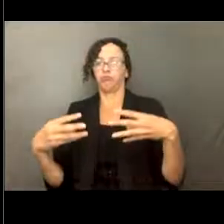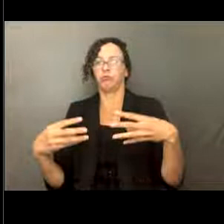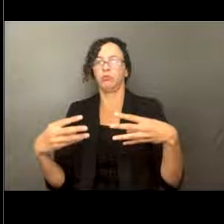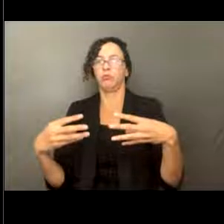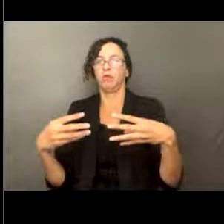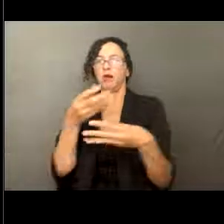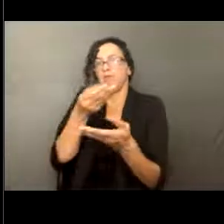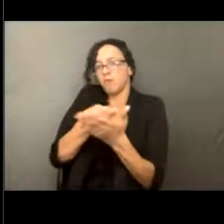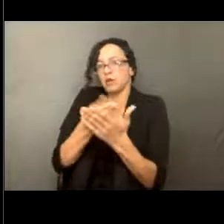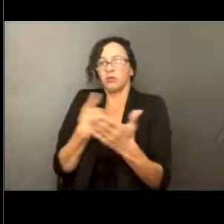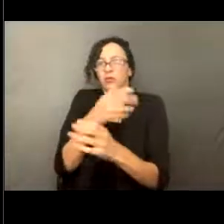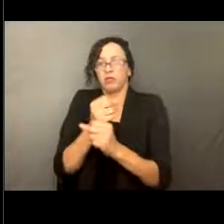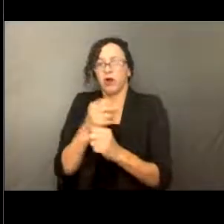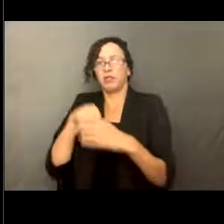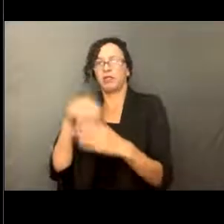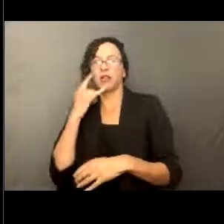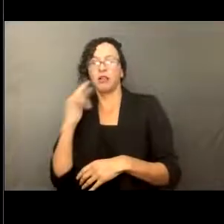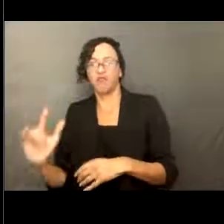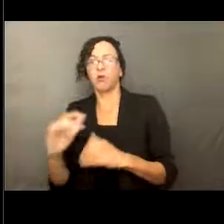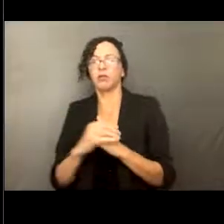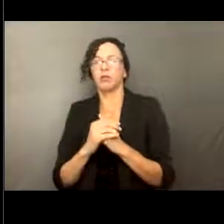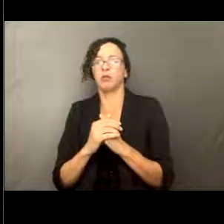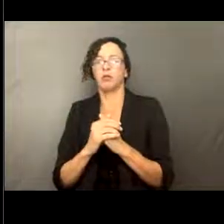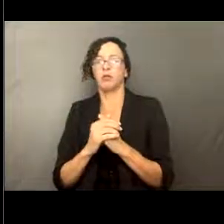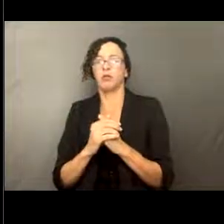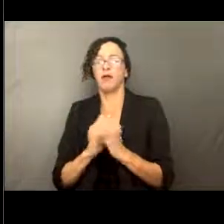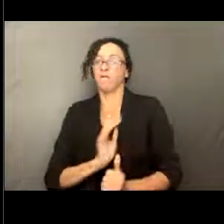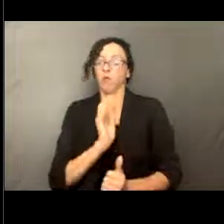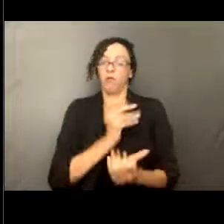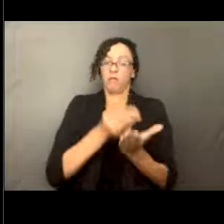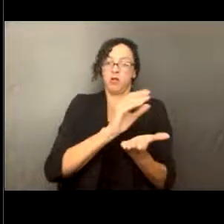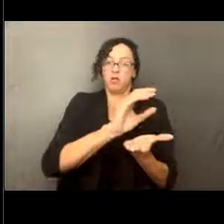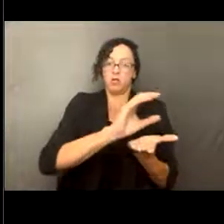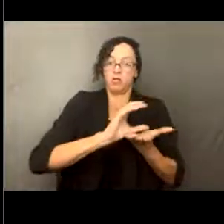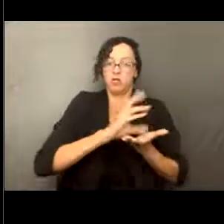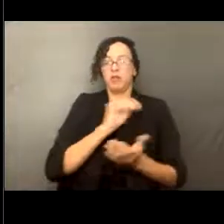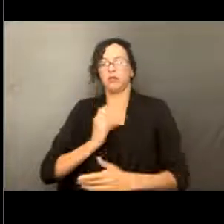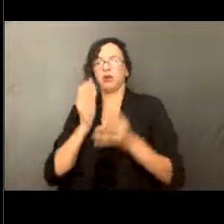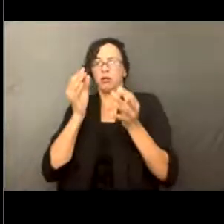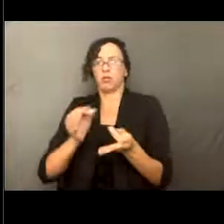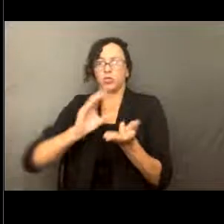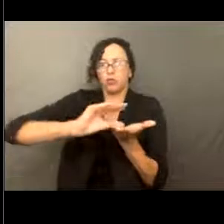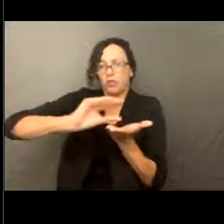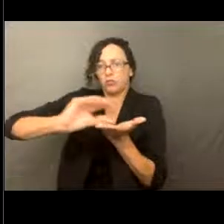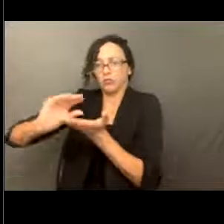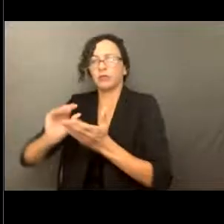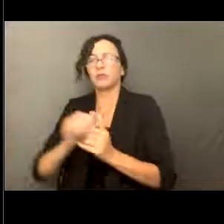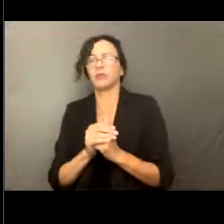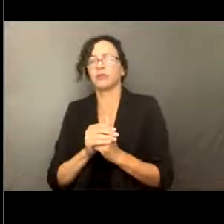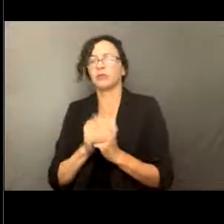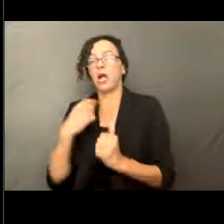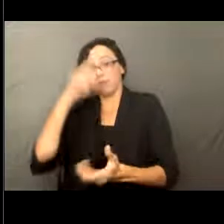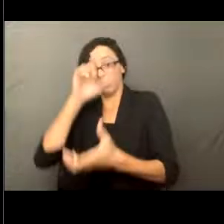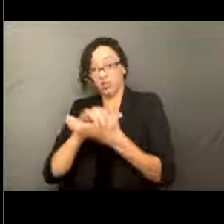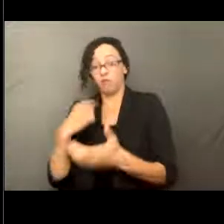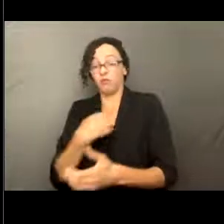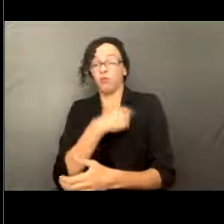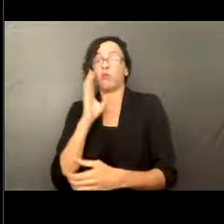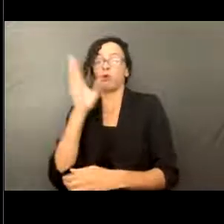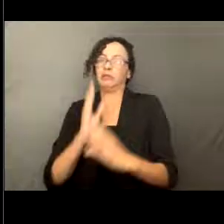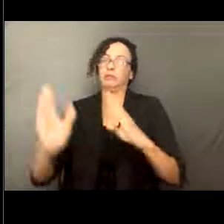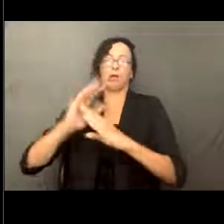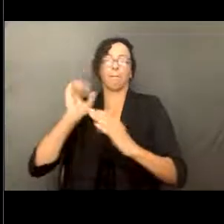money and discretionary money. I believe we will continue to be the most competitive state when it comes